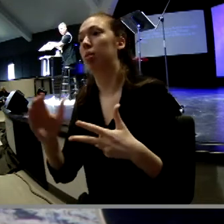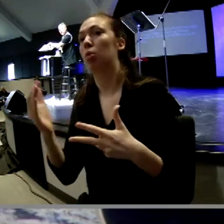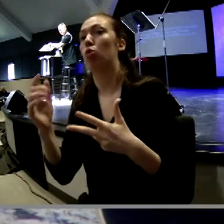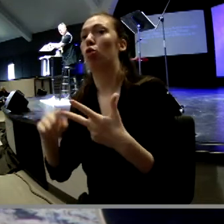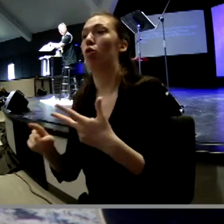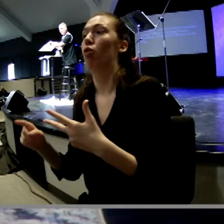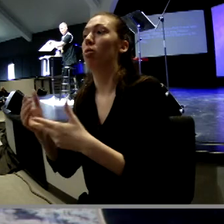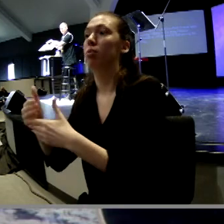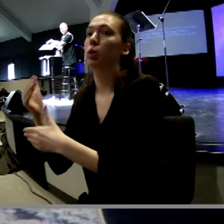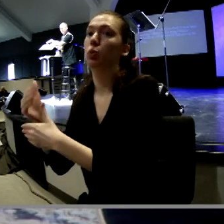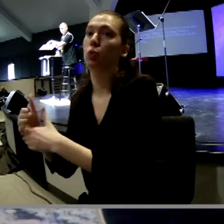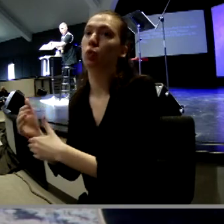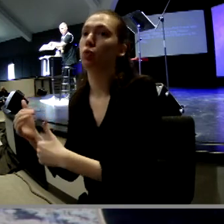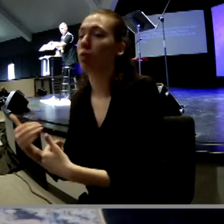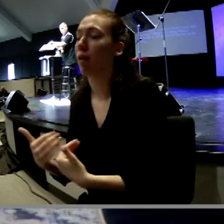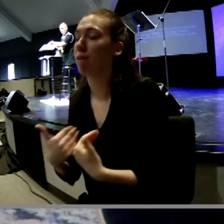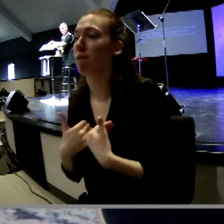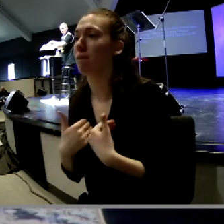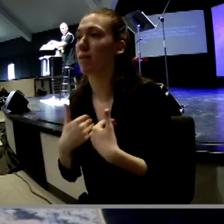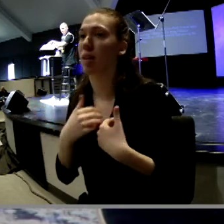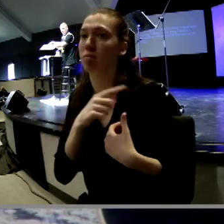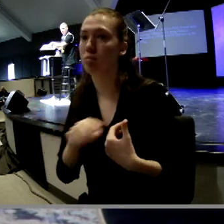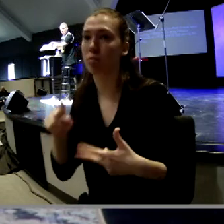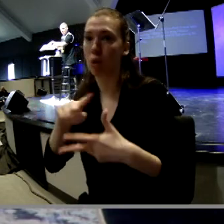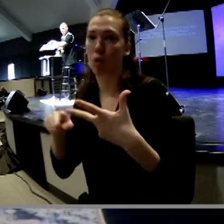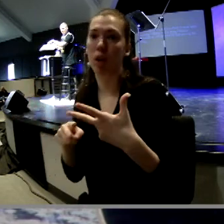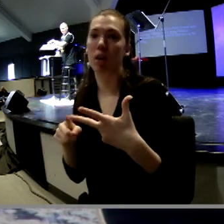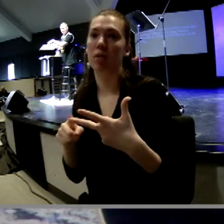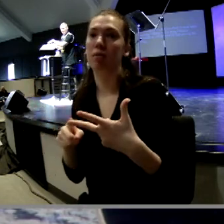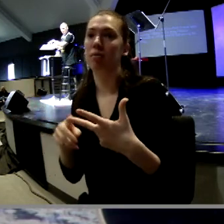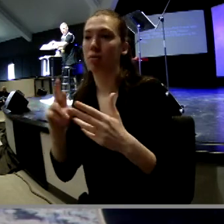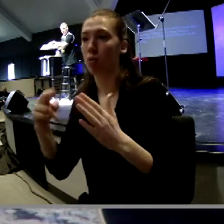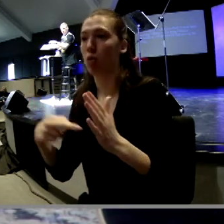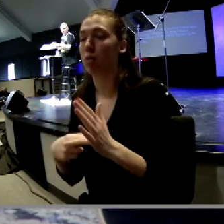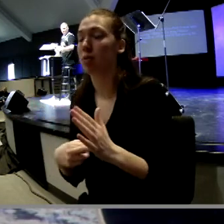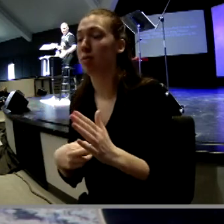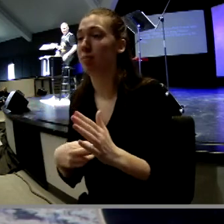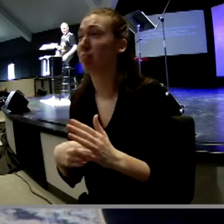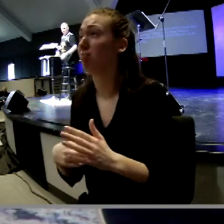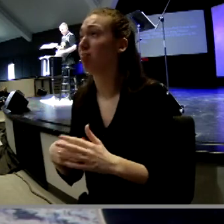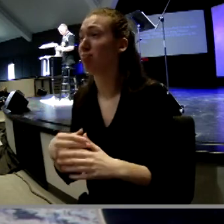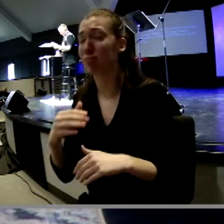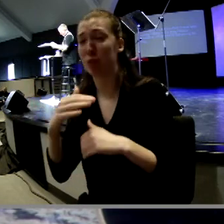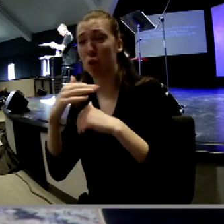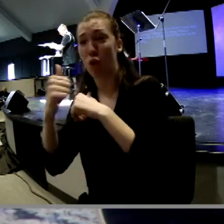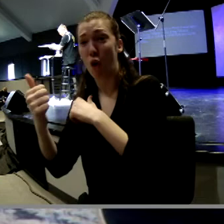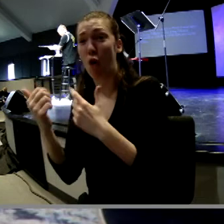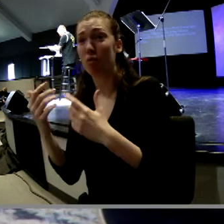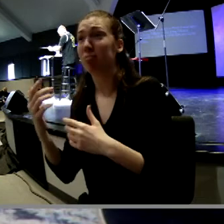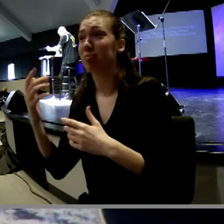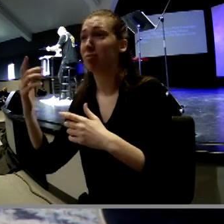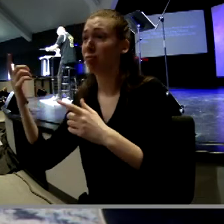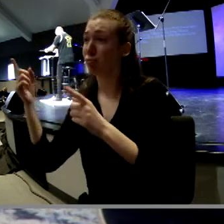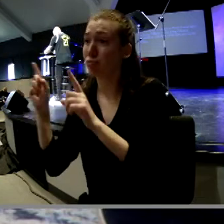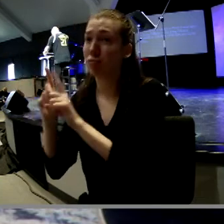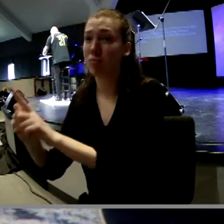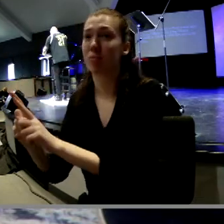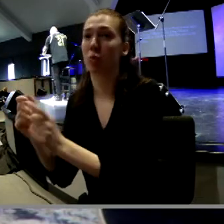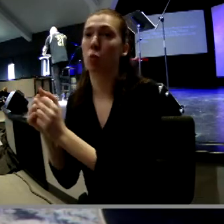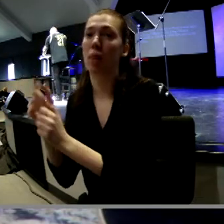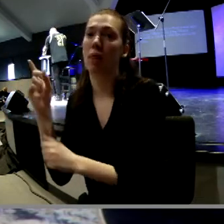He's created you to do this with him as a royal priesthood. Now, here's the